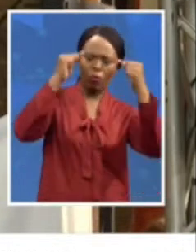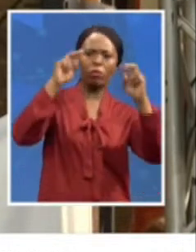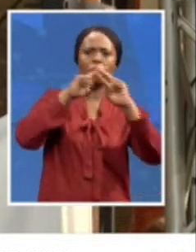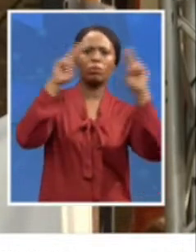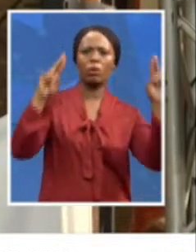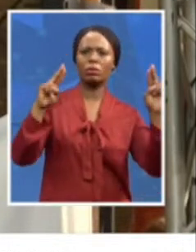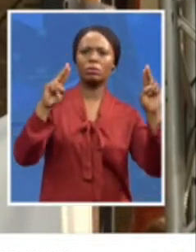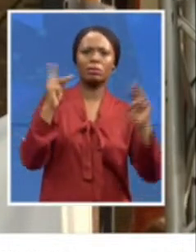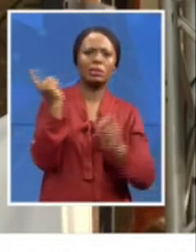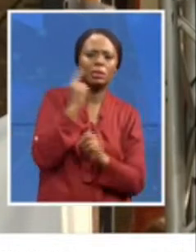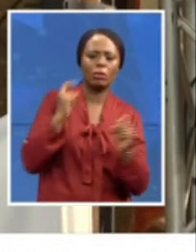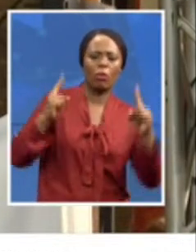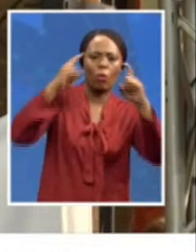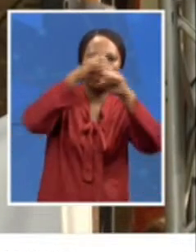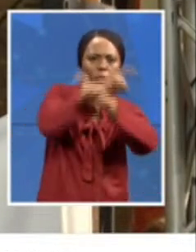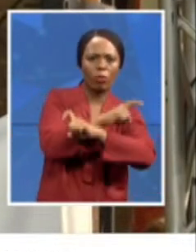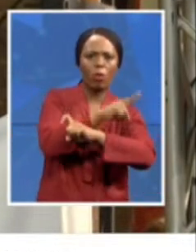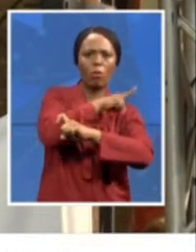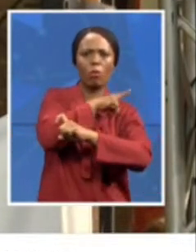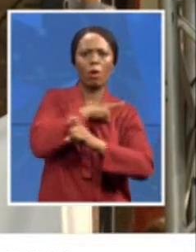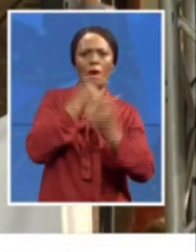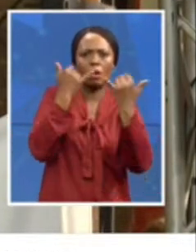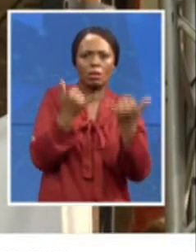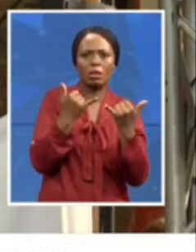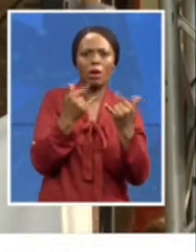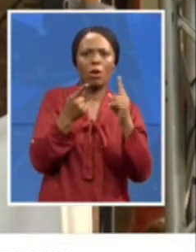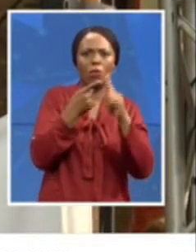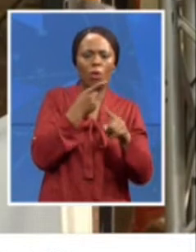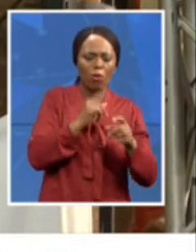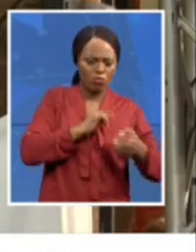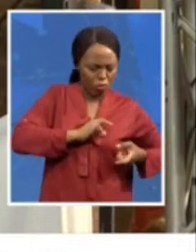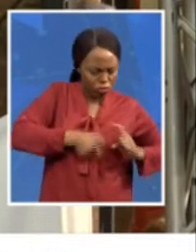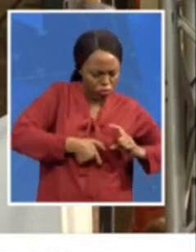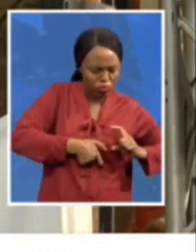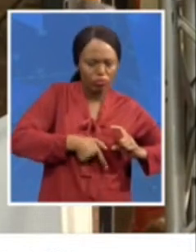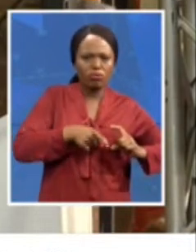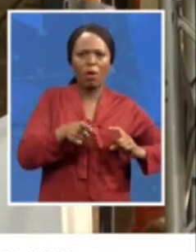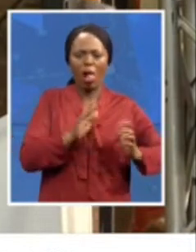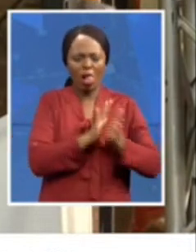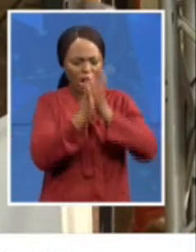from which we groped and grasped desperately for connection, akin to two ships